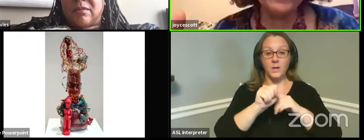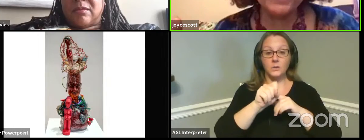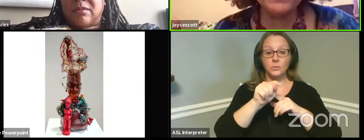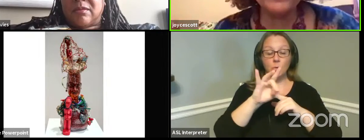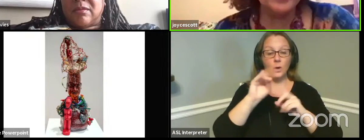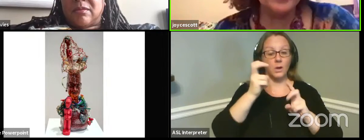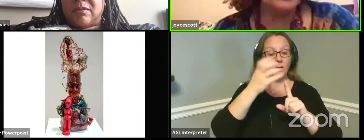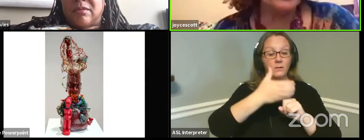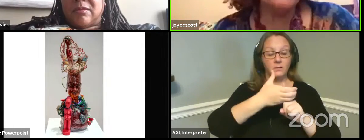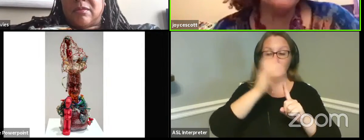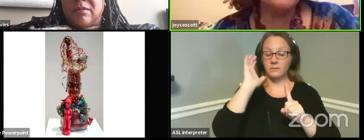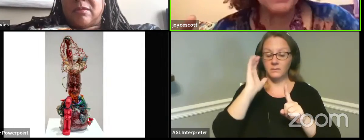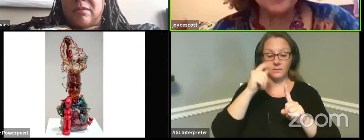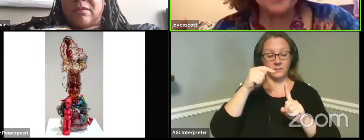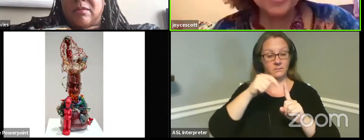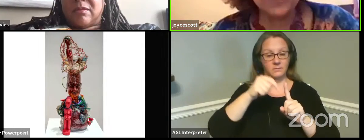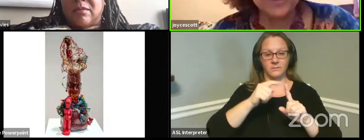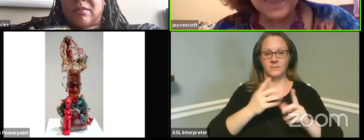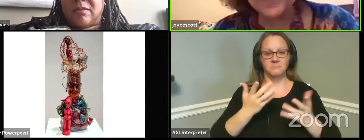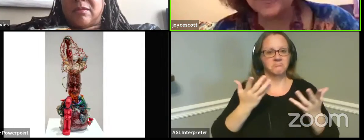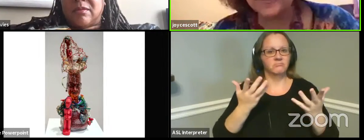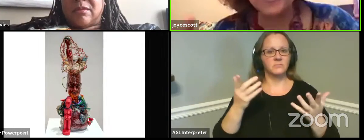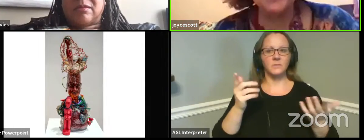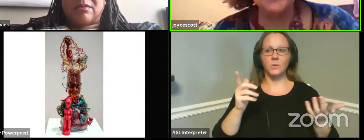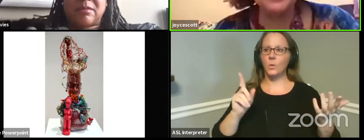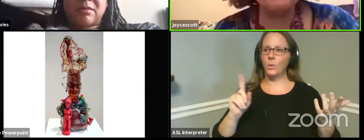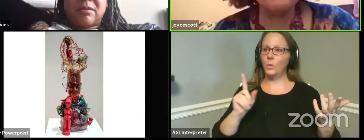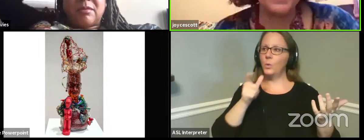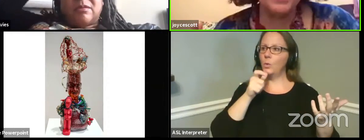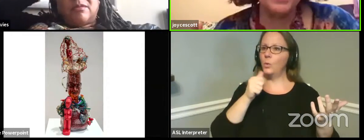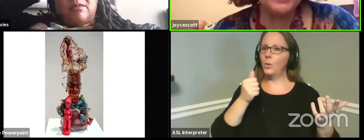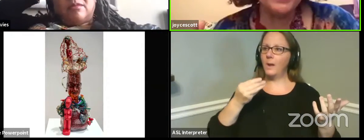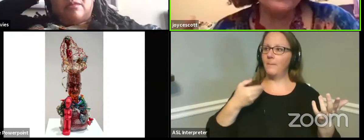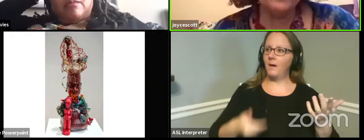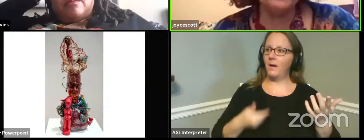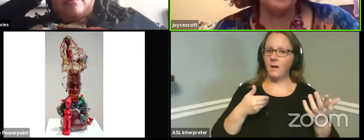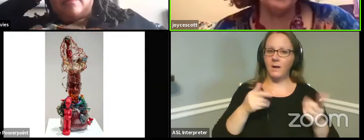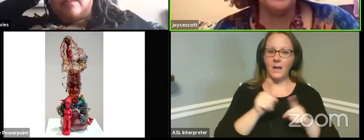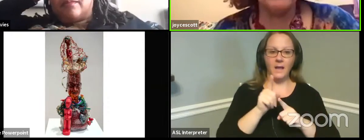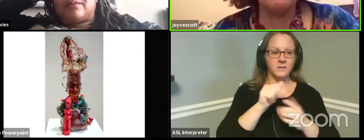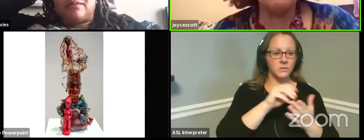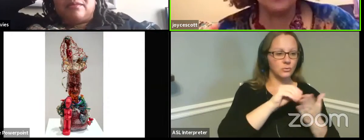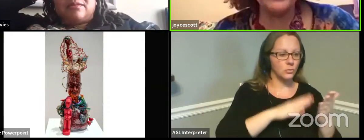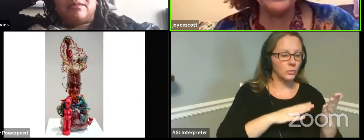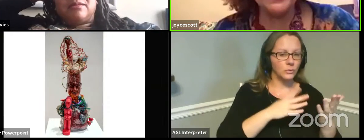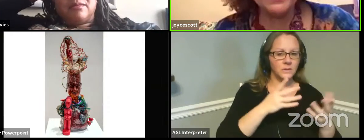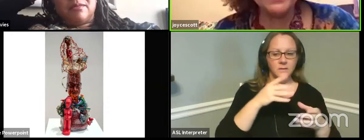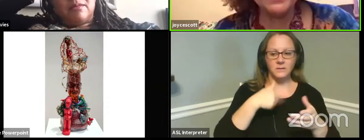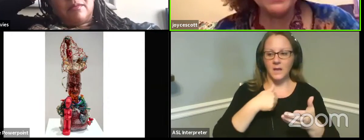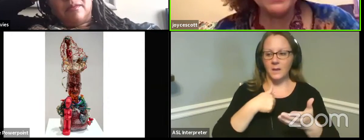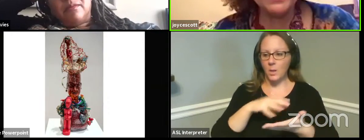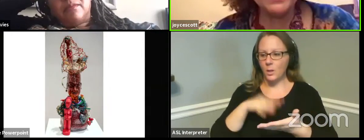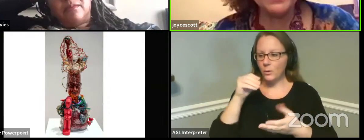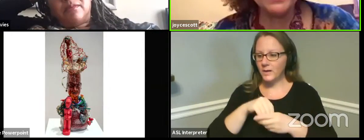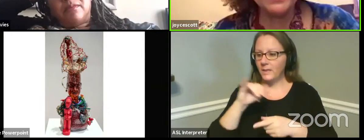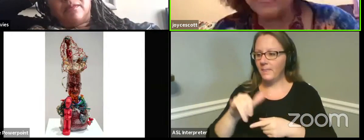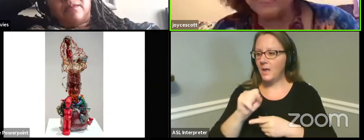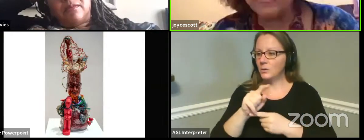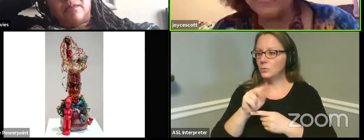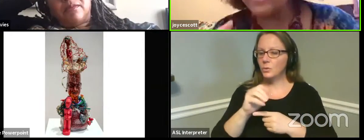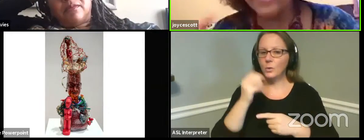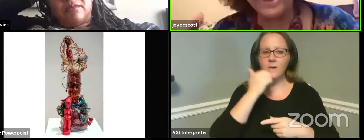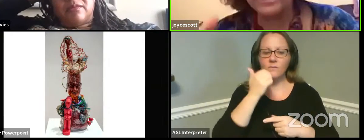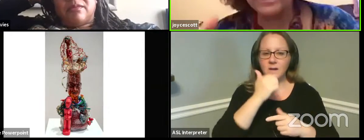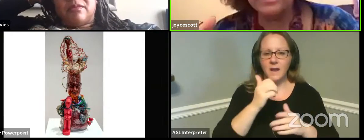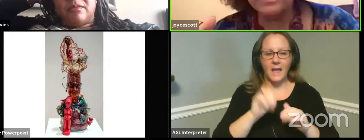to submit to my position as a student in my studio, where I am learning each day